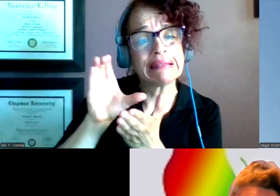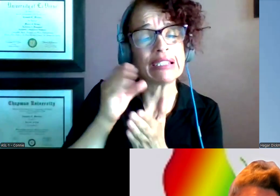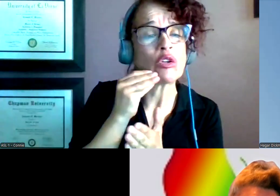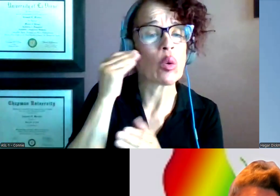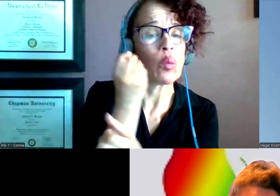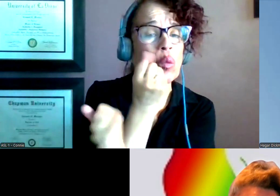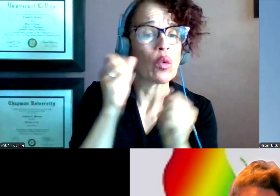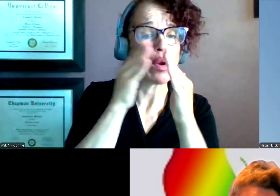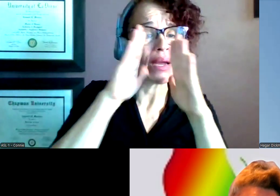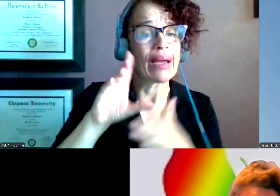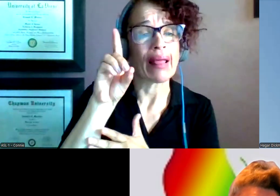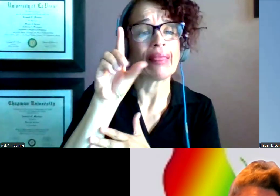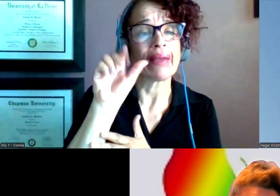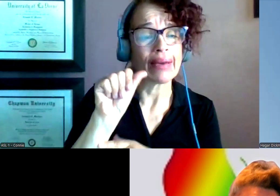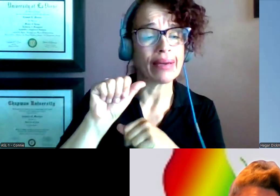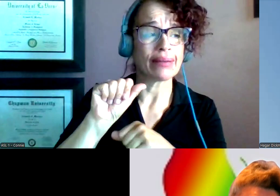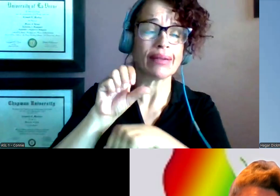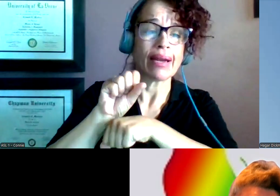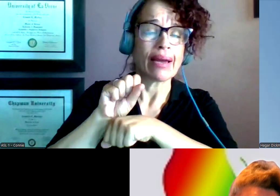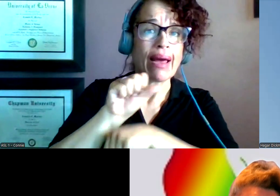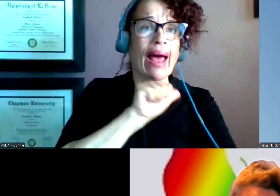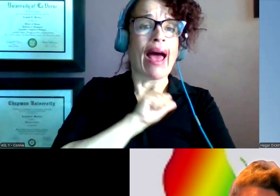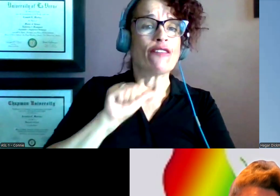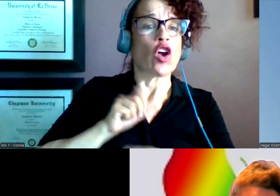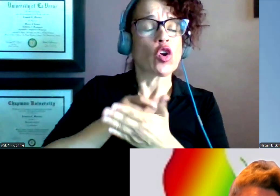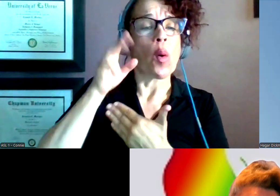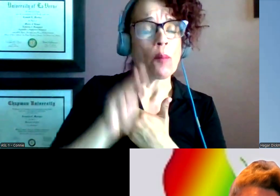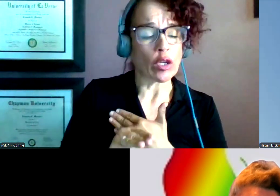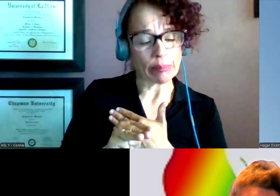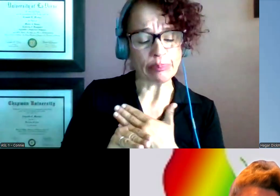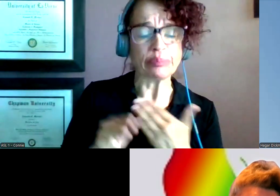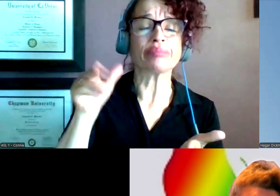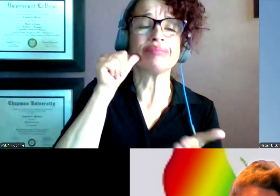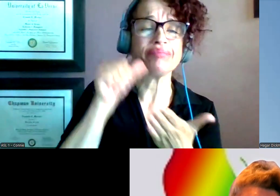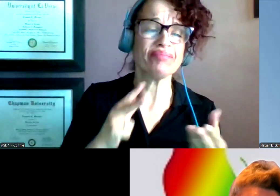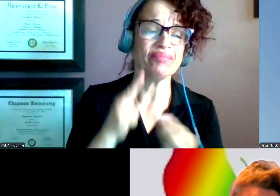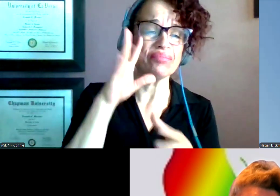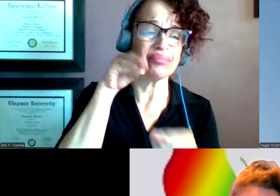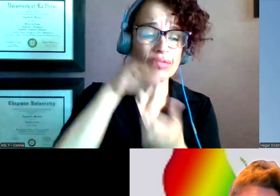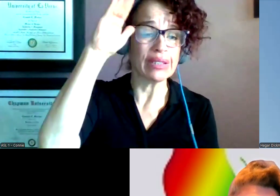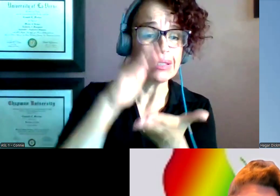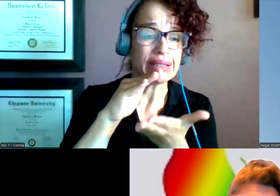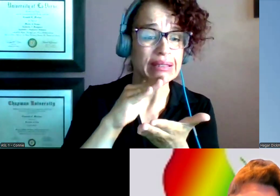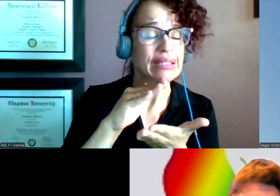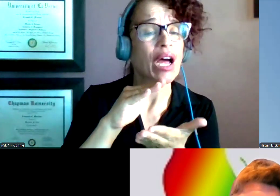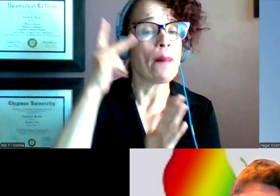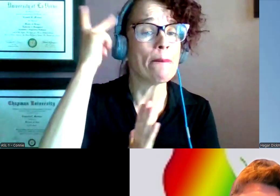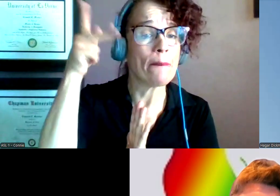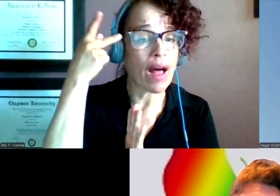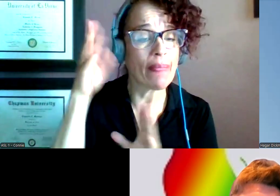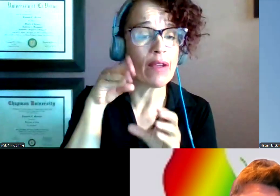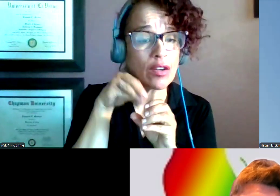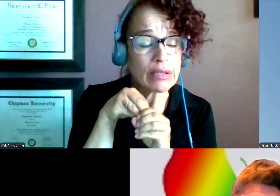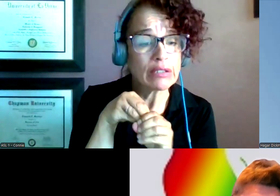safe and housing and disability advocacy program. The legislature's cuts, unfortunately, include also some harmful policies,